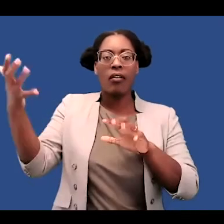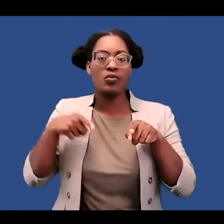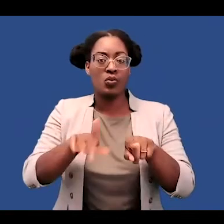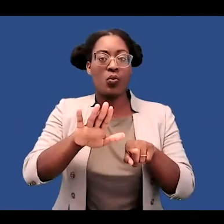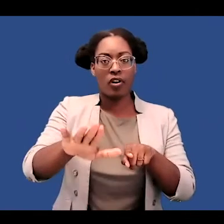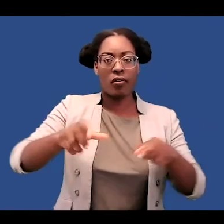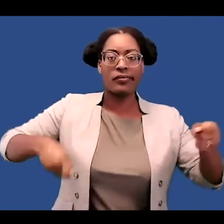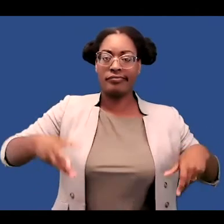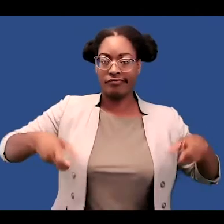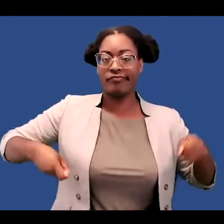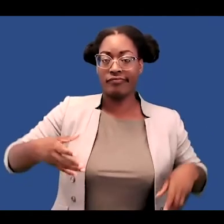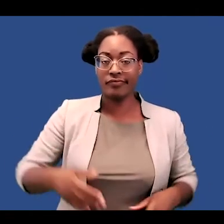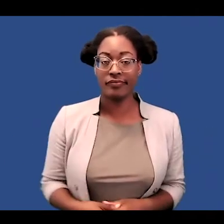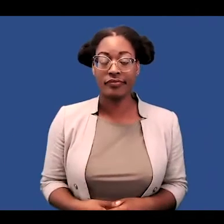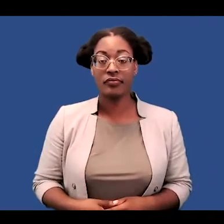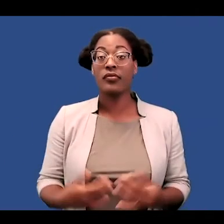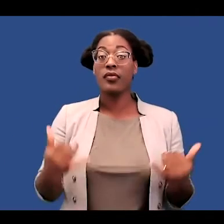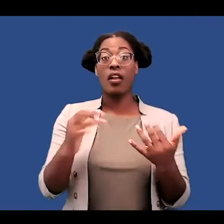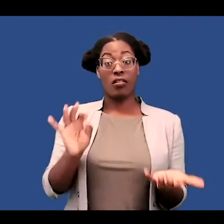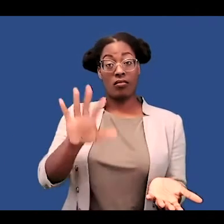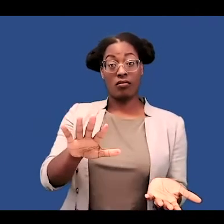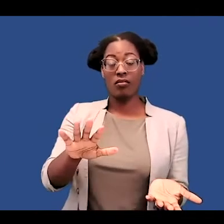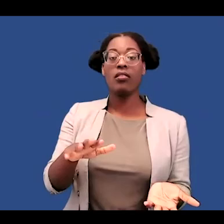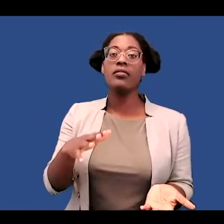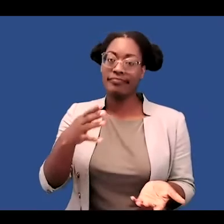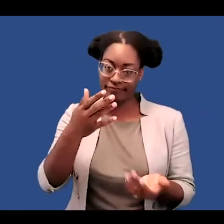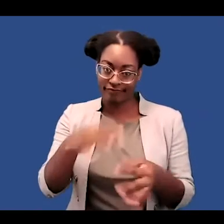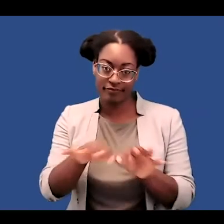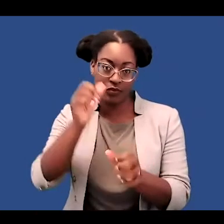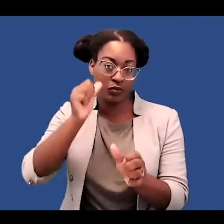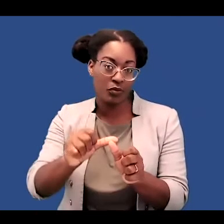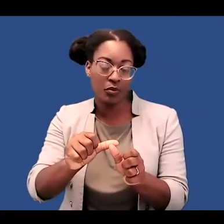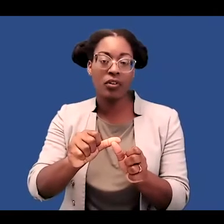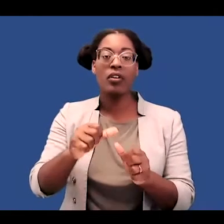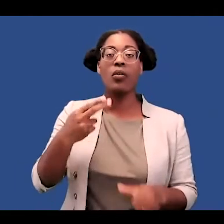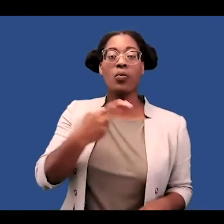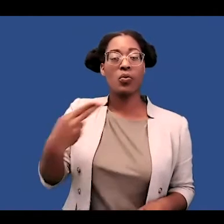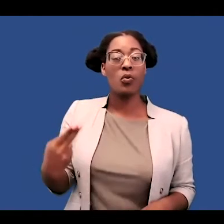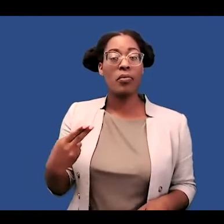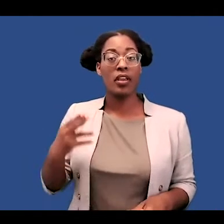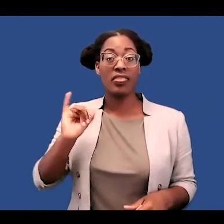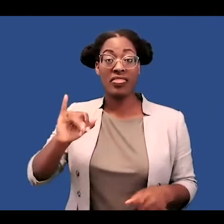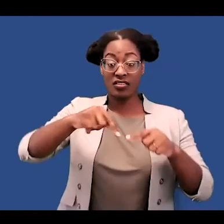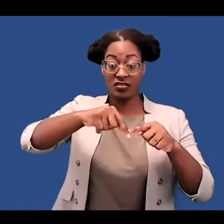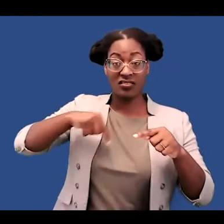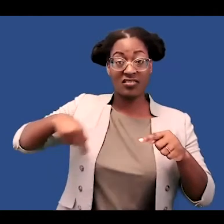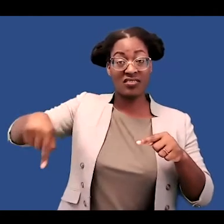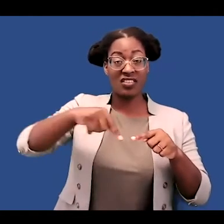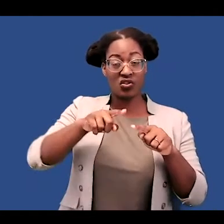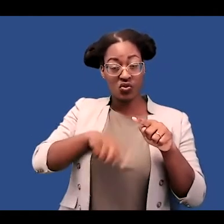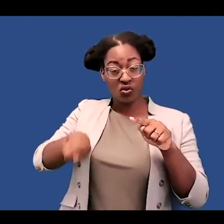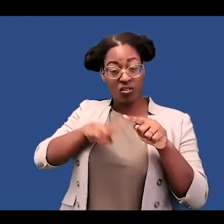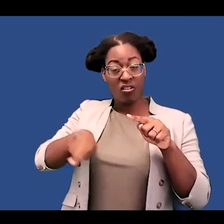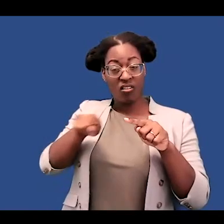going. And my final pointer, keep in mind that hula hooping isn't a circular motion in your hips.